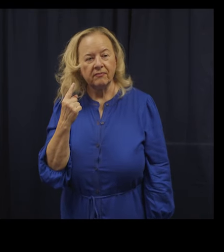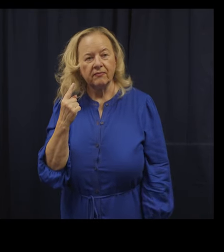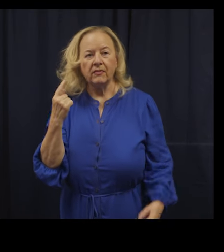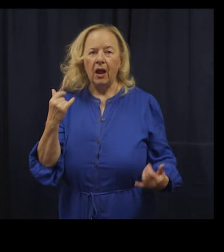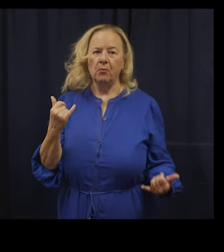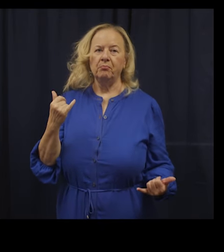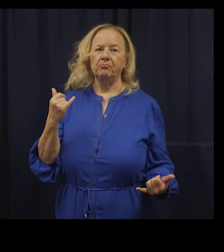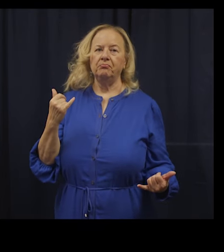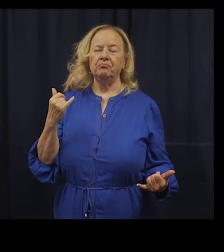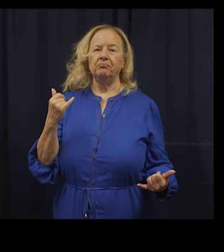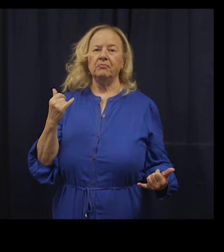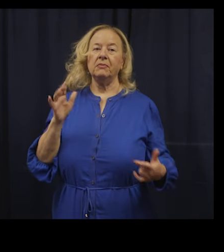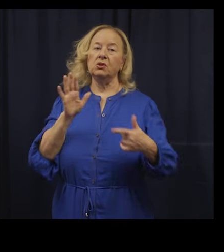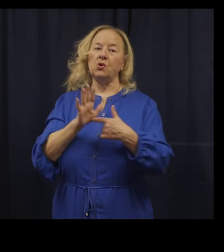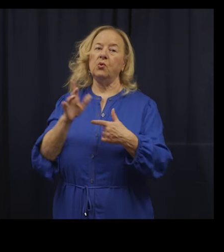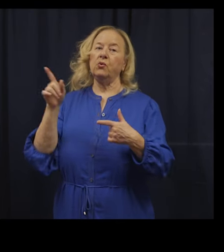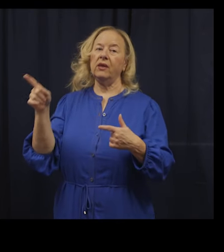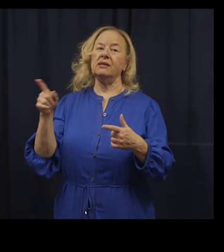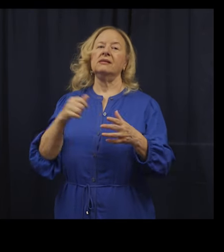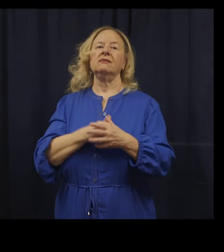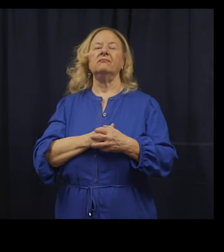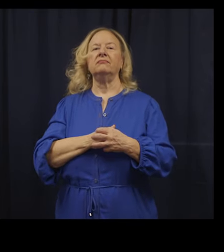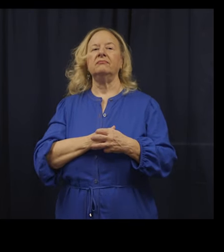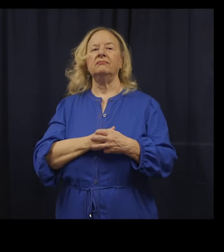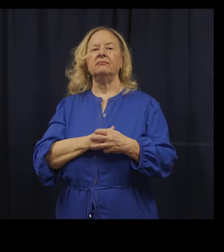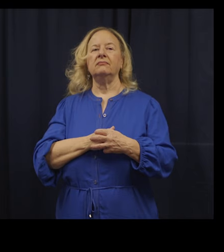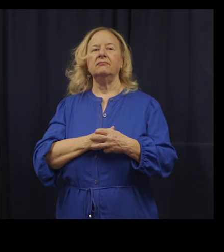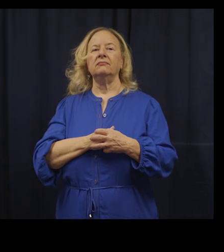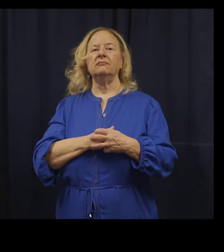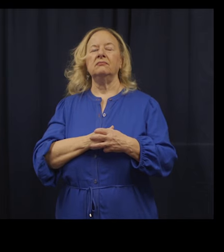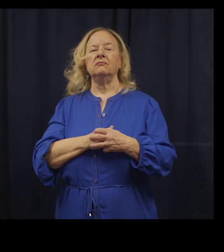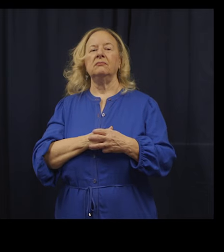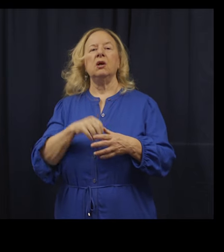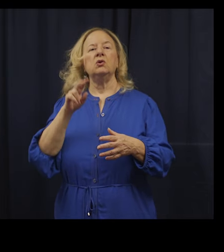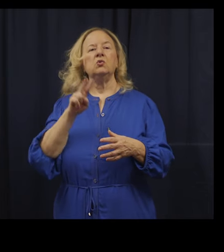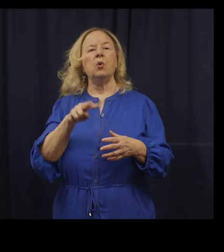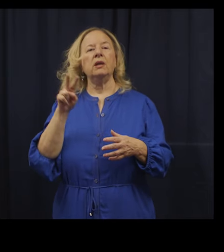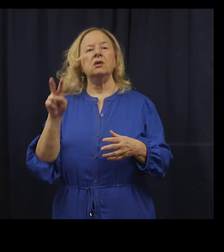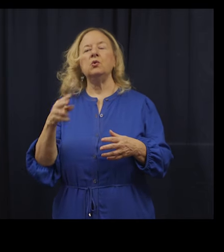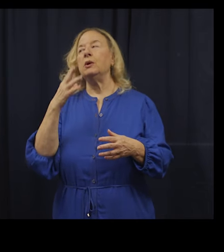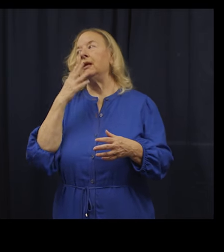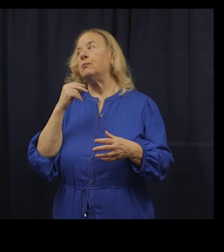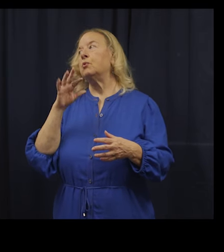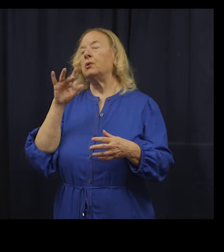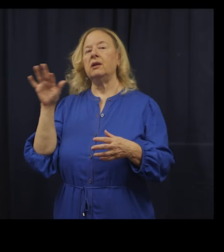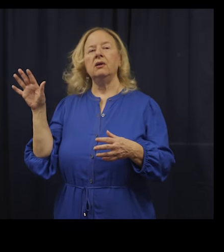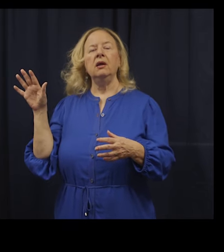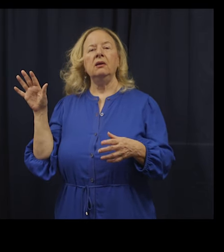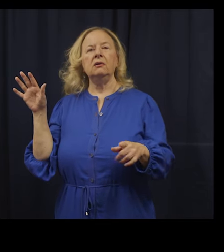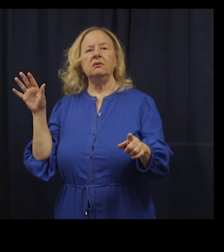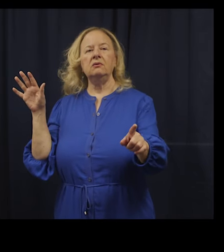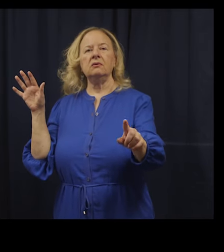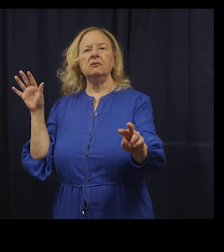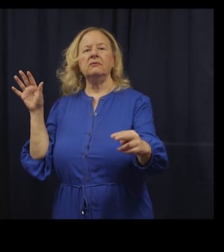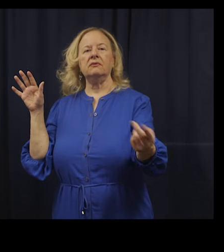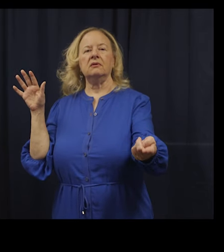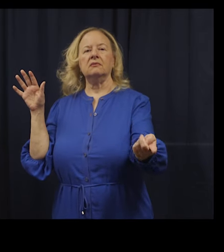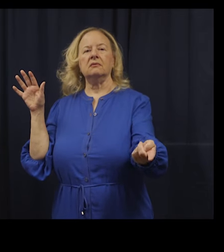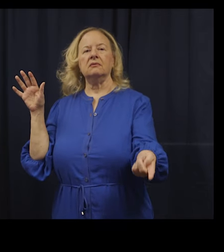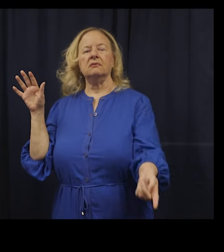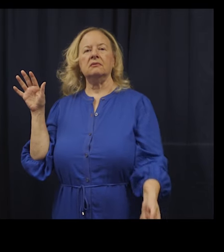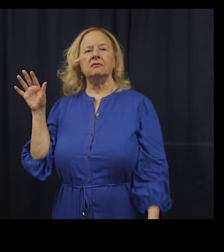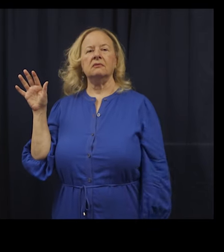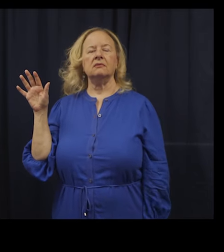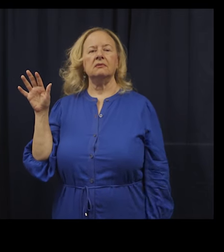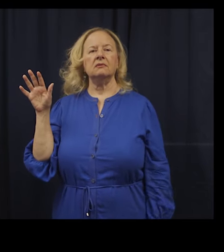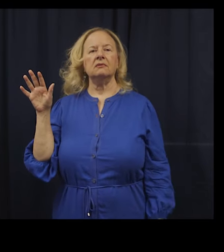Now, let me show you this. Here are the 22 Hebrew letters, and as I said, the letter Nun